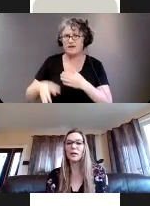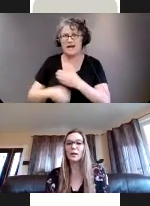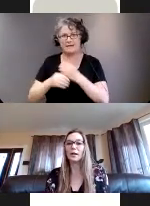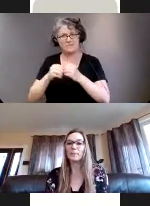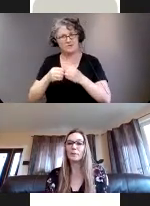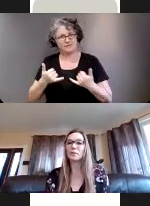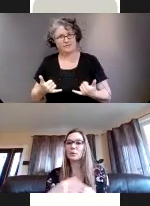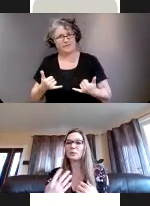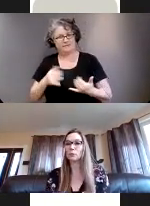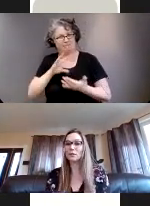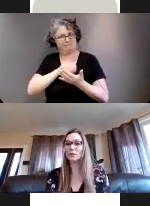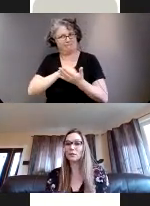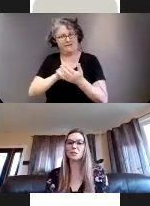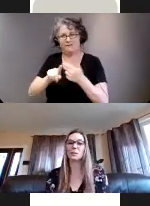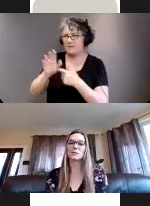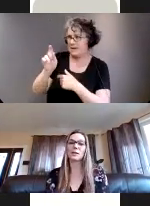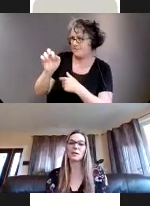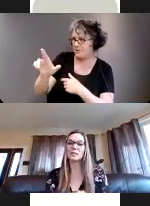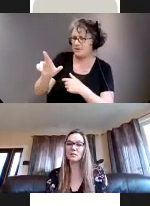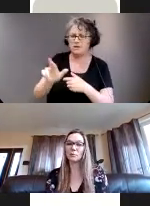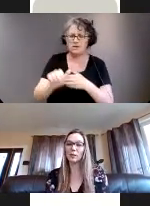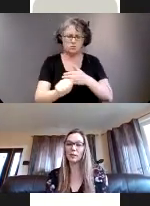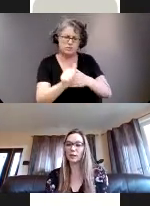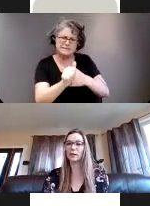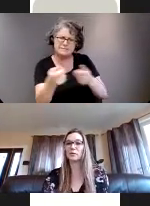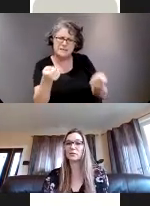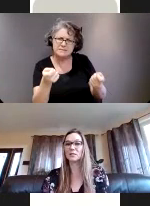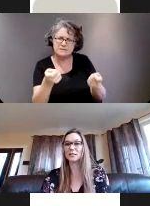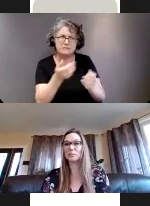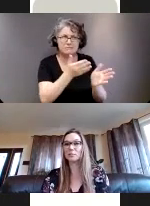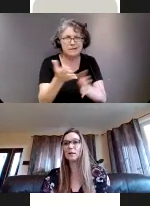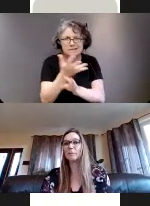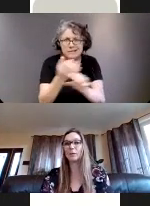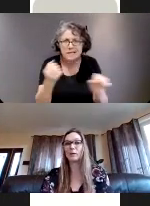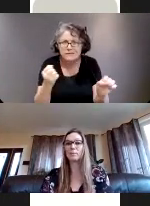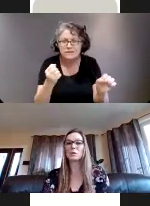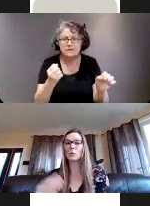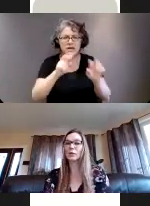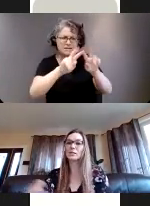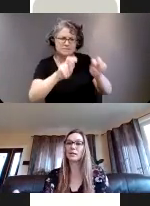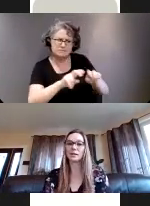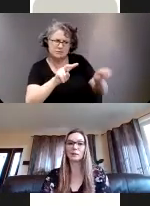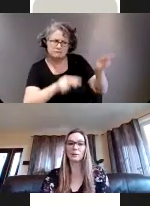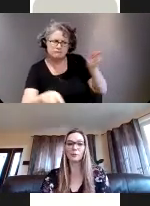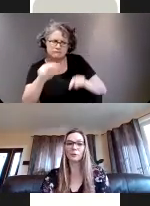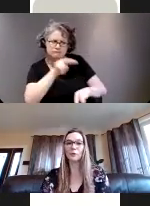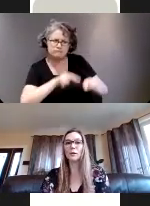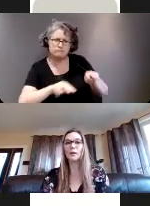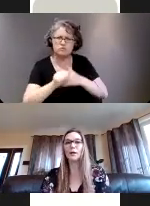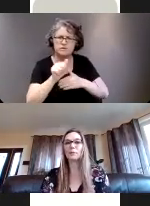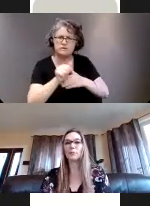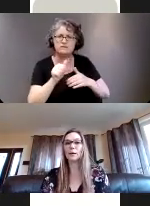today in terms of risk management and safety planning and risk assessment. Just going into that a little bit